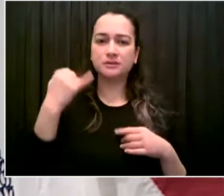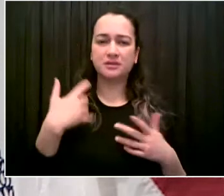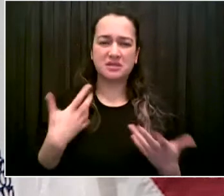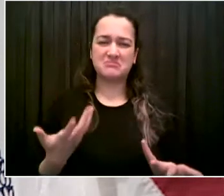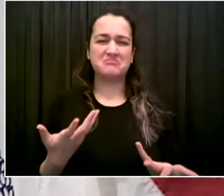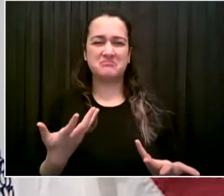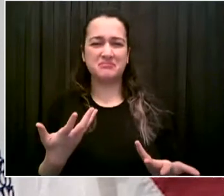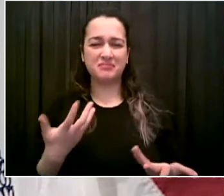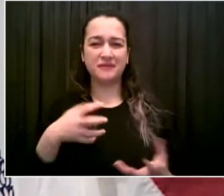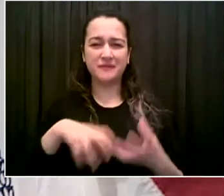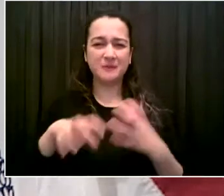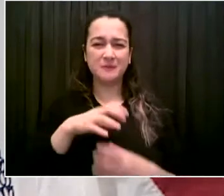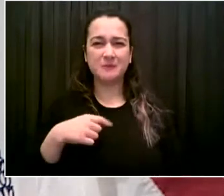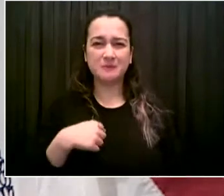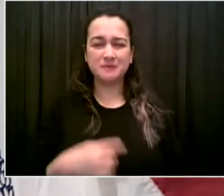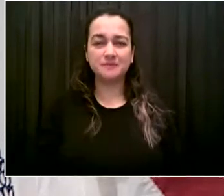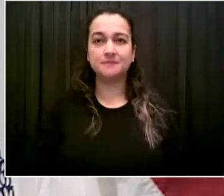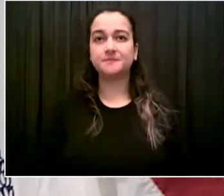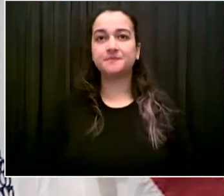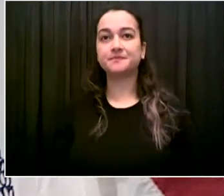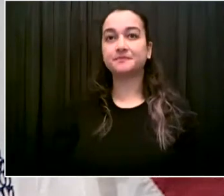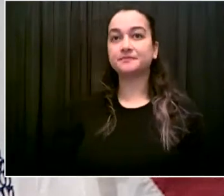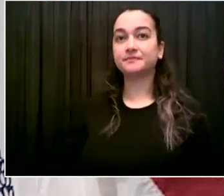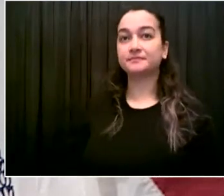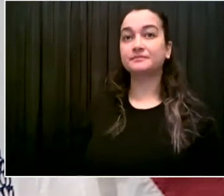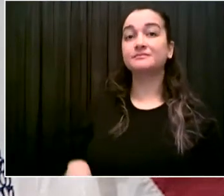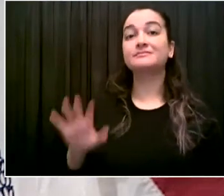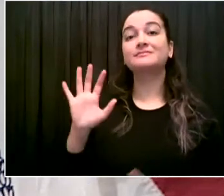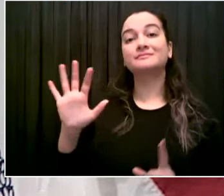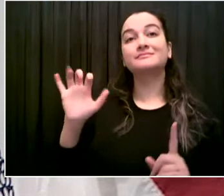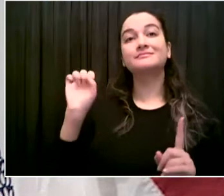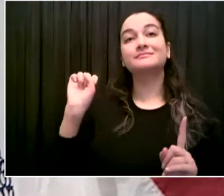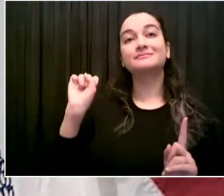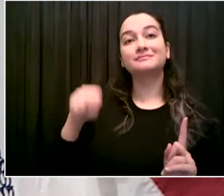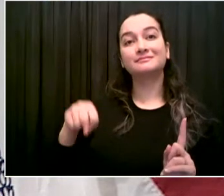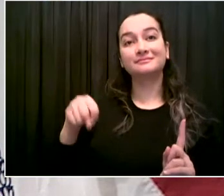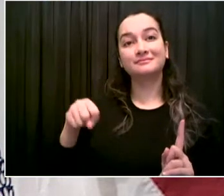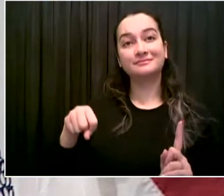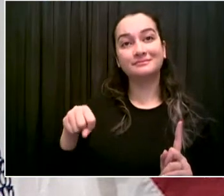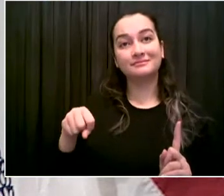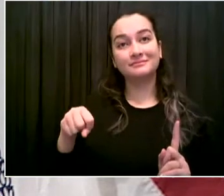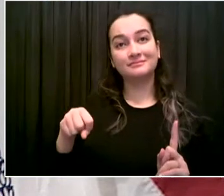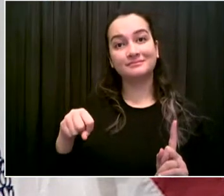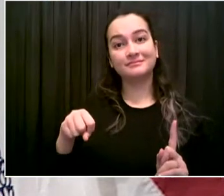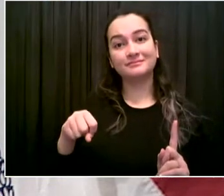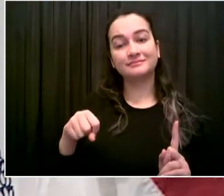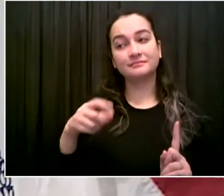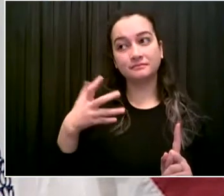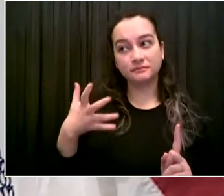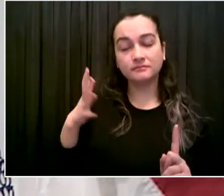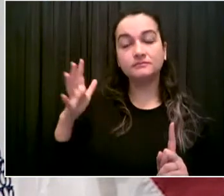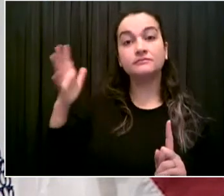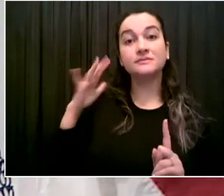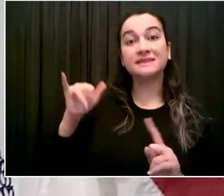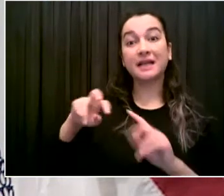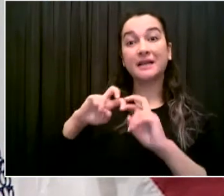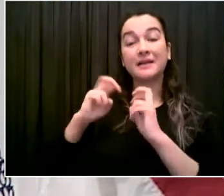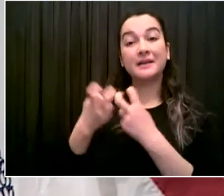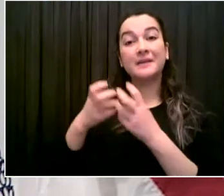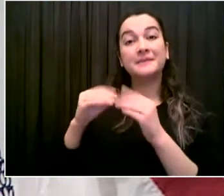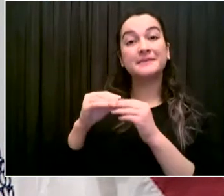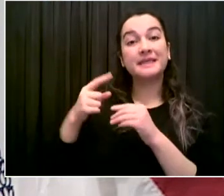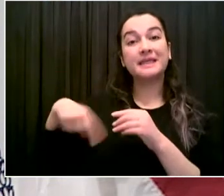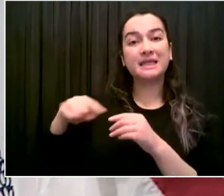one available at the time that had been worked through. This took a 2-year process, starting with a blue ribbon panel that